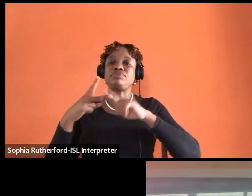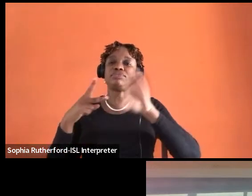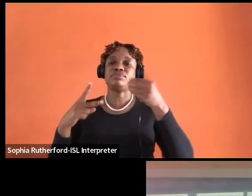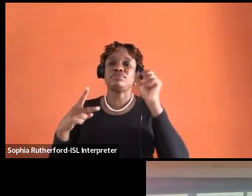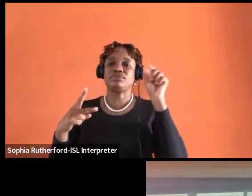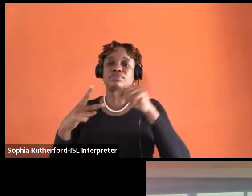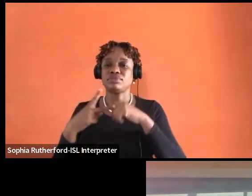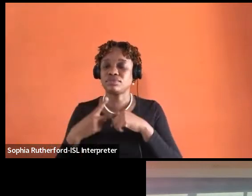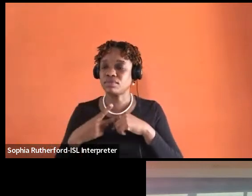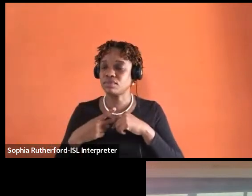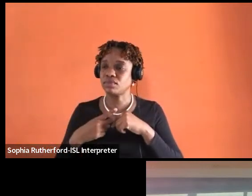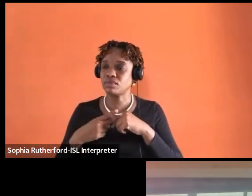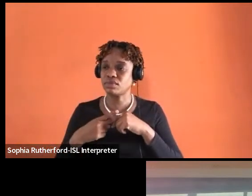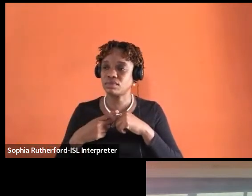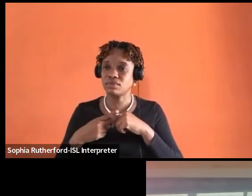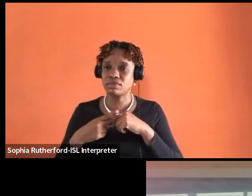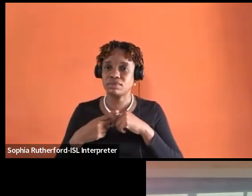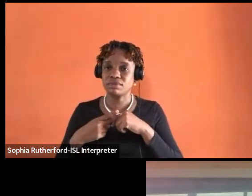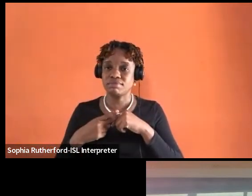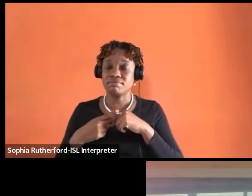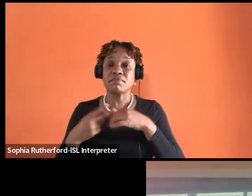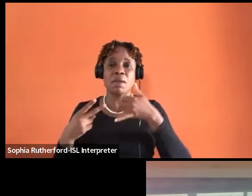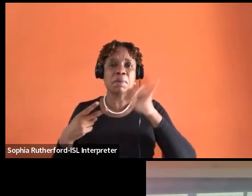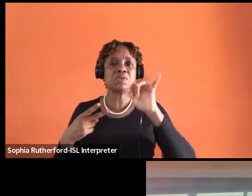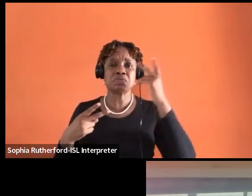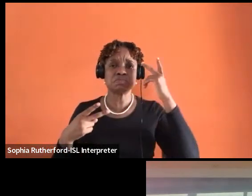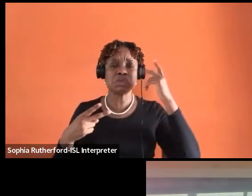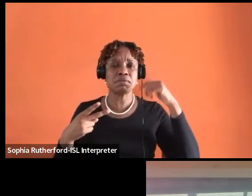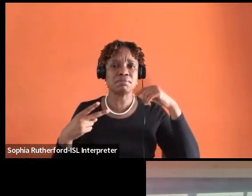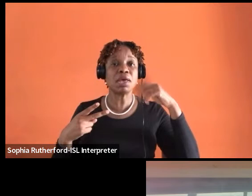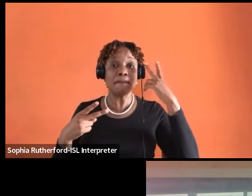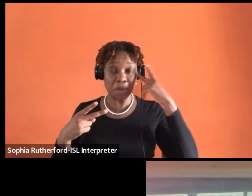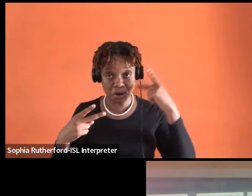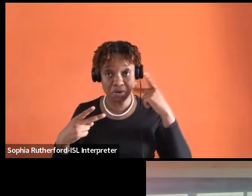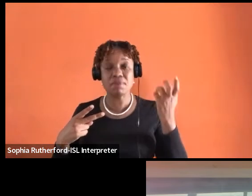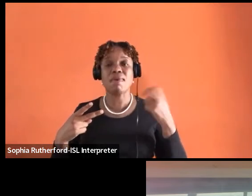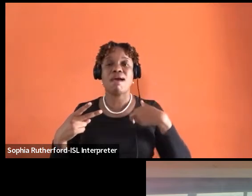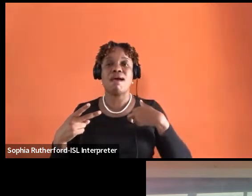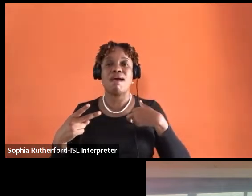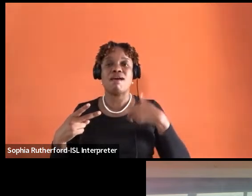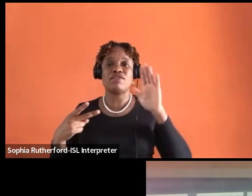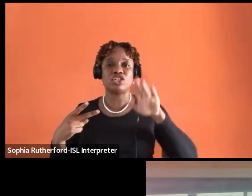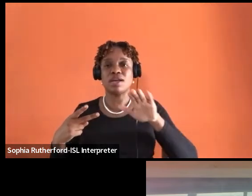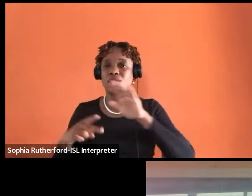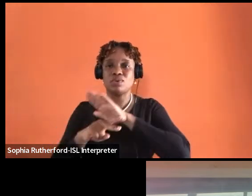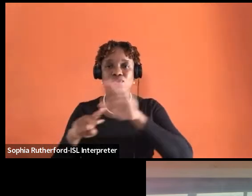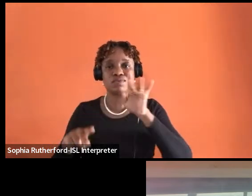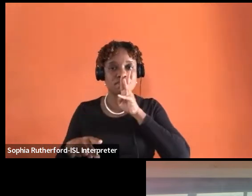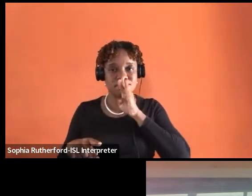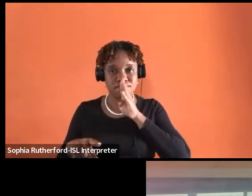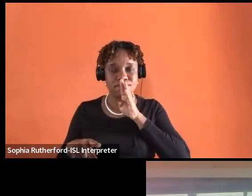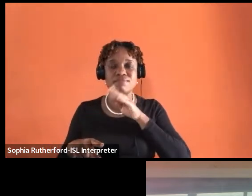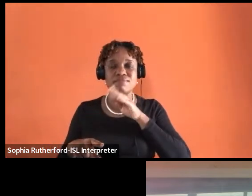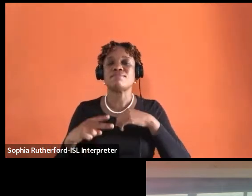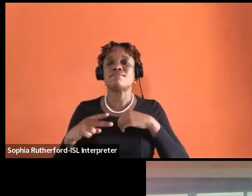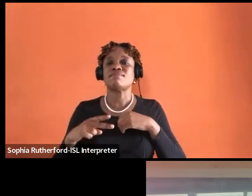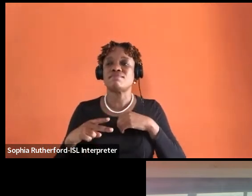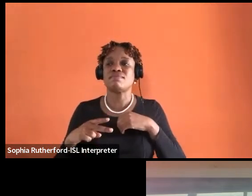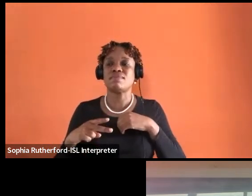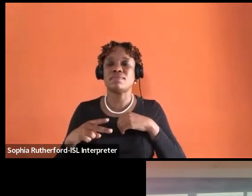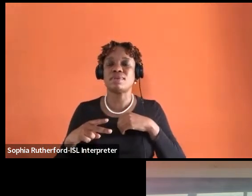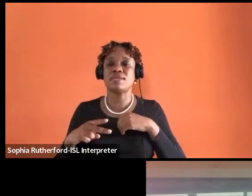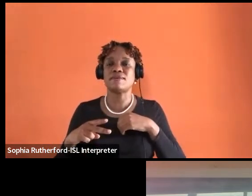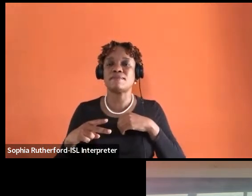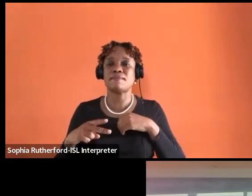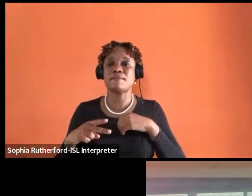2, I'm still a parent that have a nonverbal child, right? What provision is there in the health system